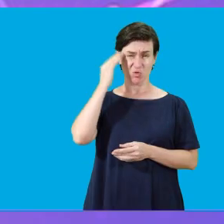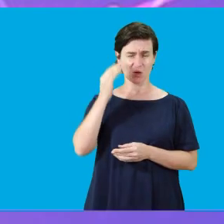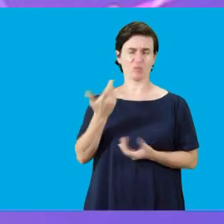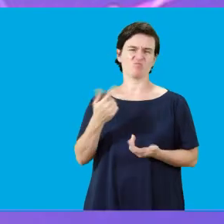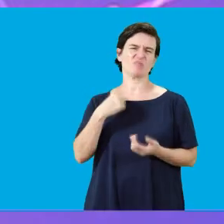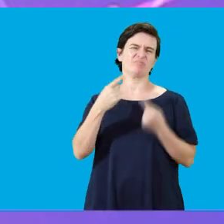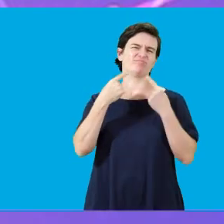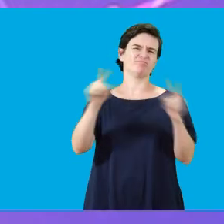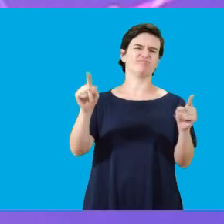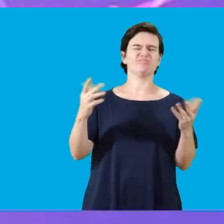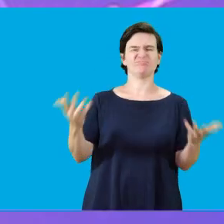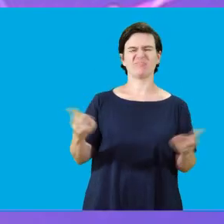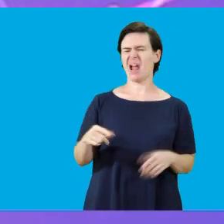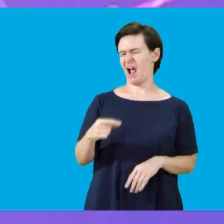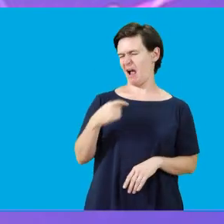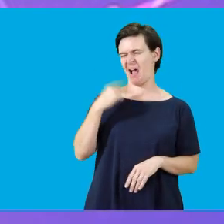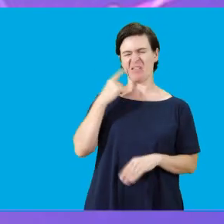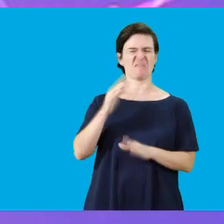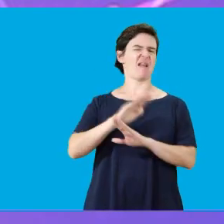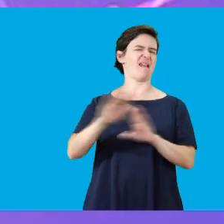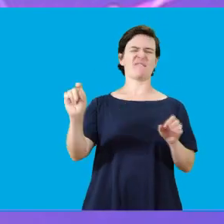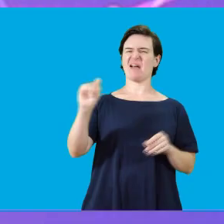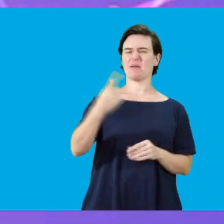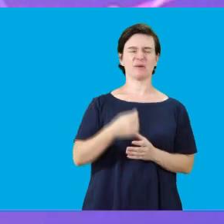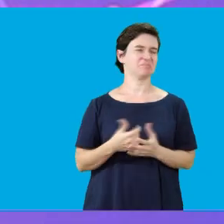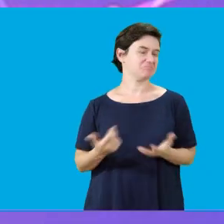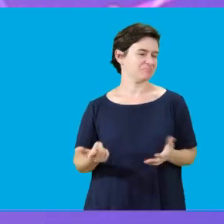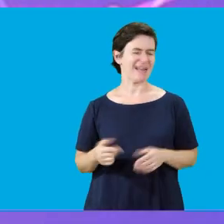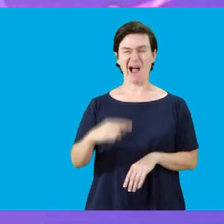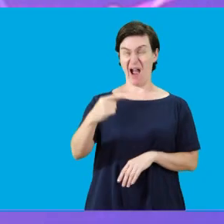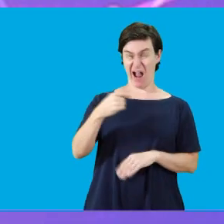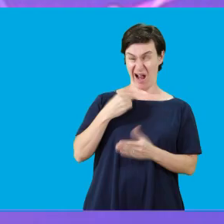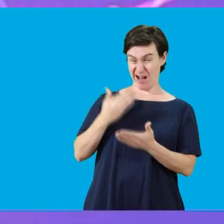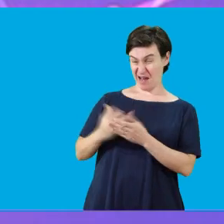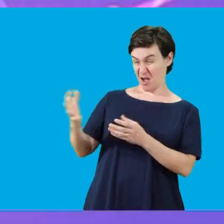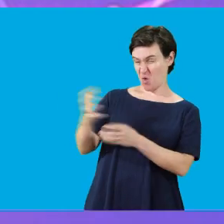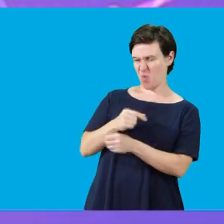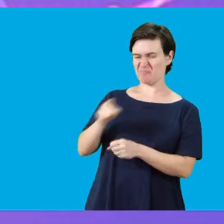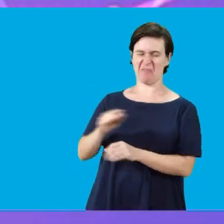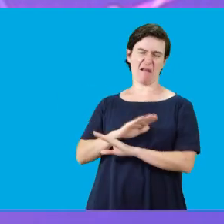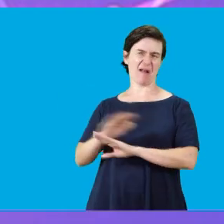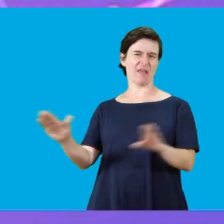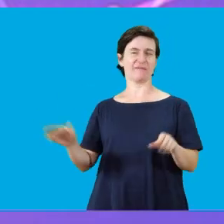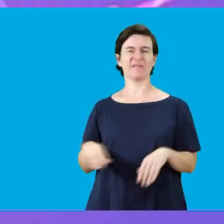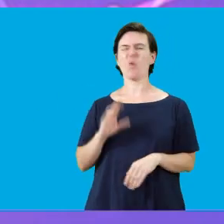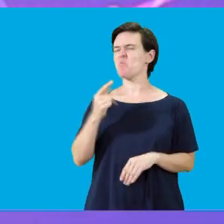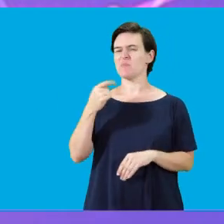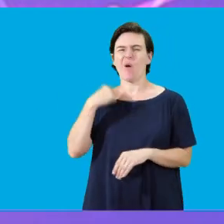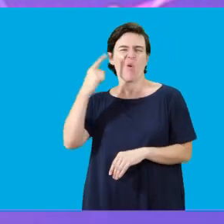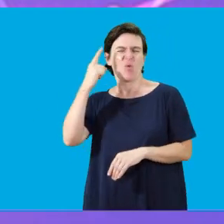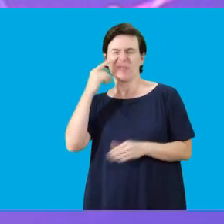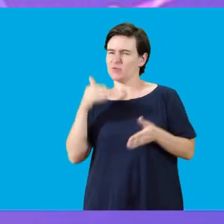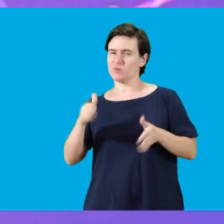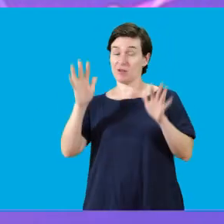we often make statements like, I am sure it will never happen, I have no chance of winning the prize, or it might not